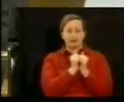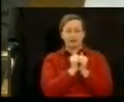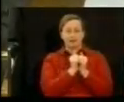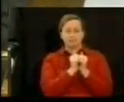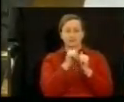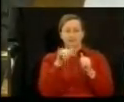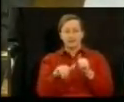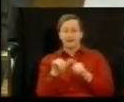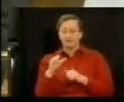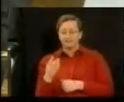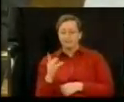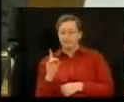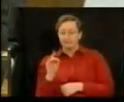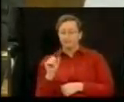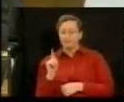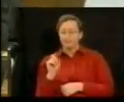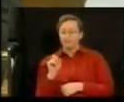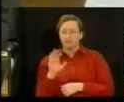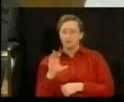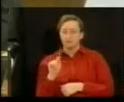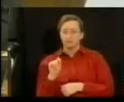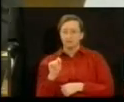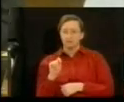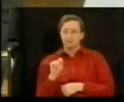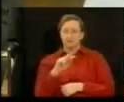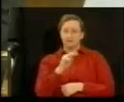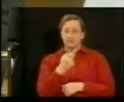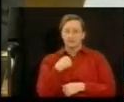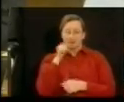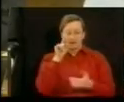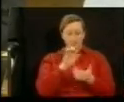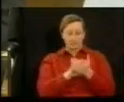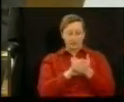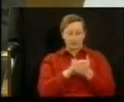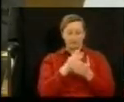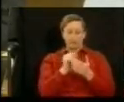Secondly, I believe, and I want to direct these questions to the law director,